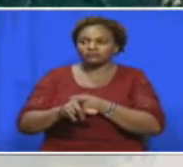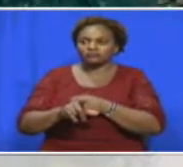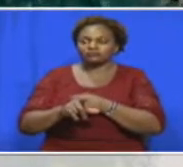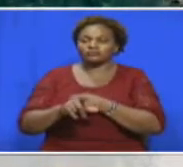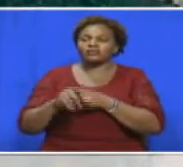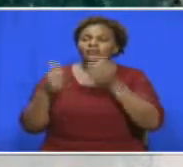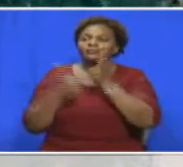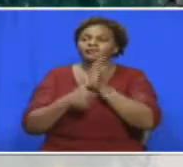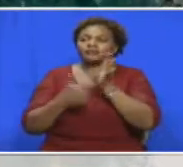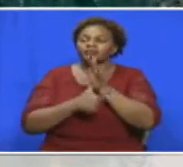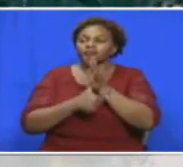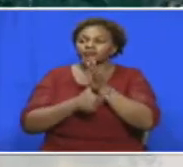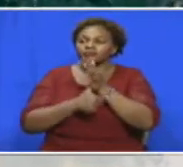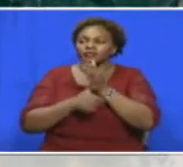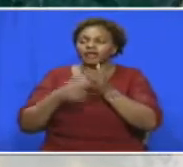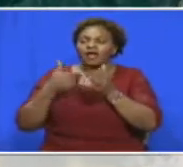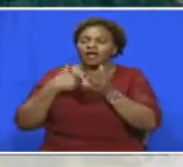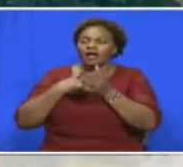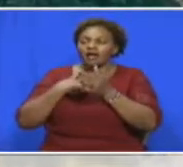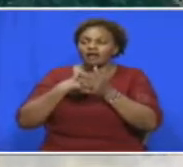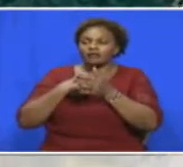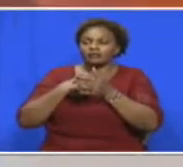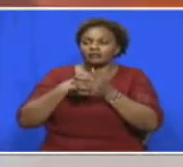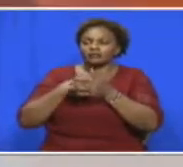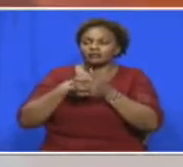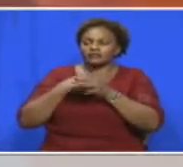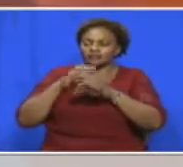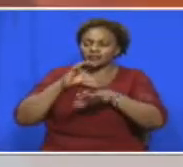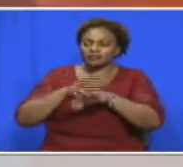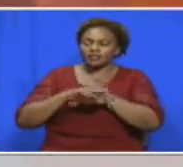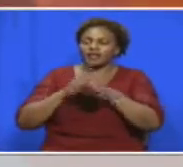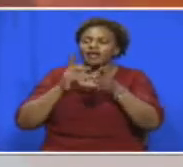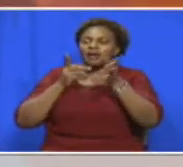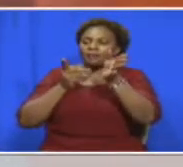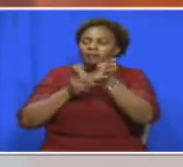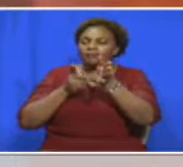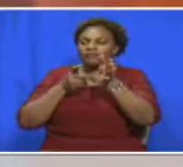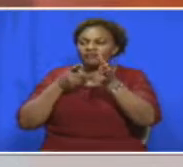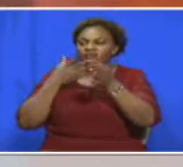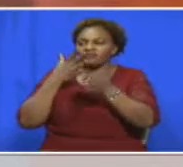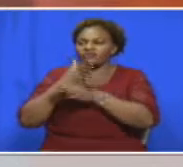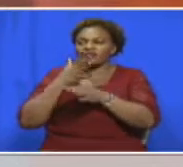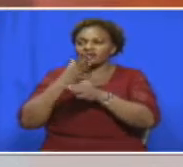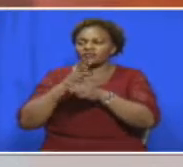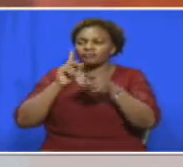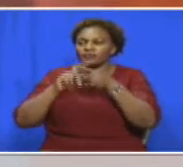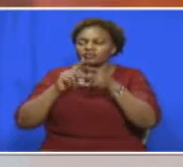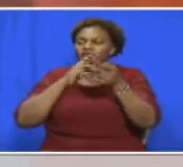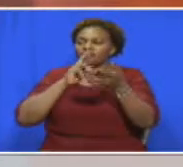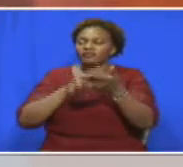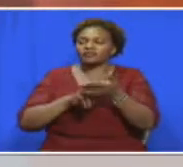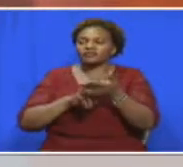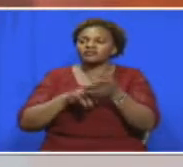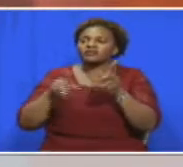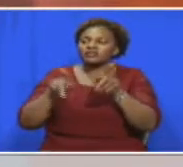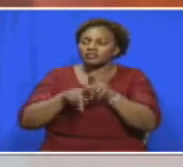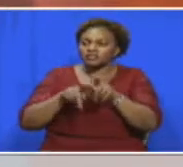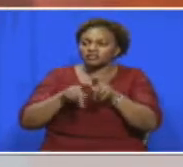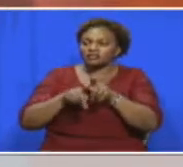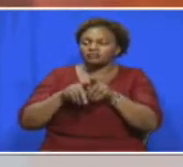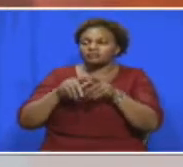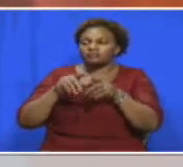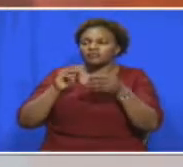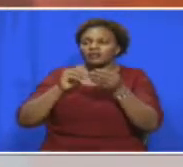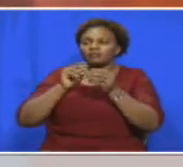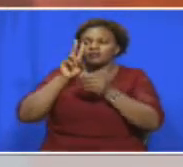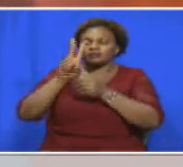The problem, it has a problem we call getting false positive results. That is number one. Number